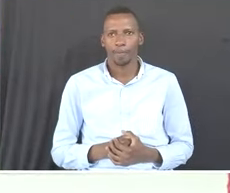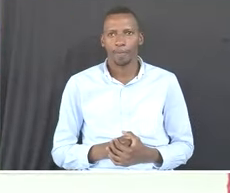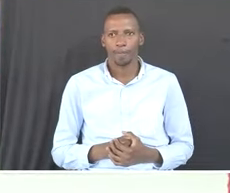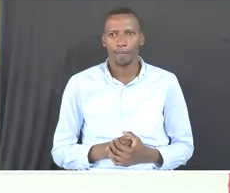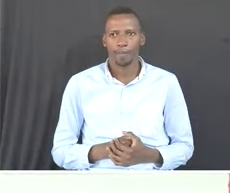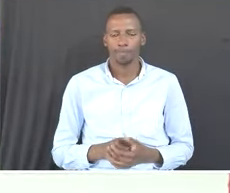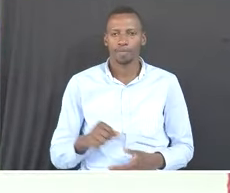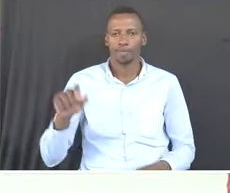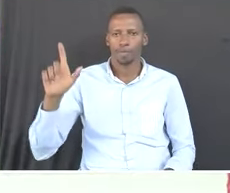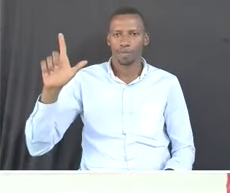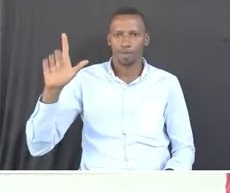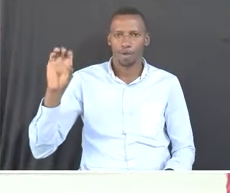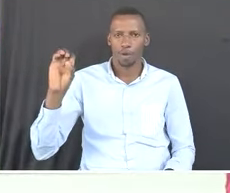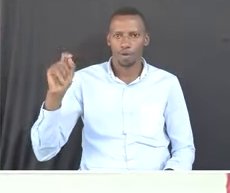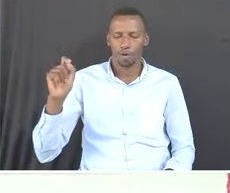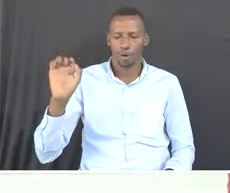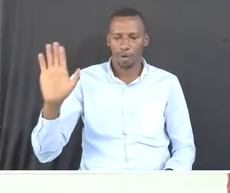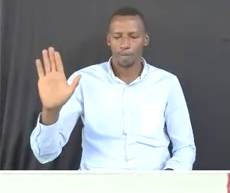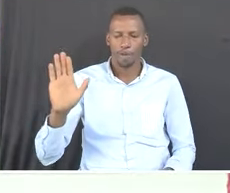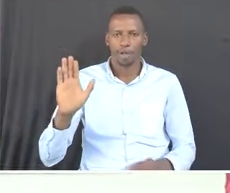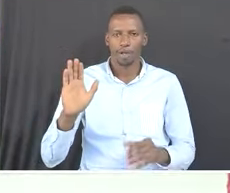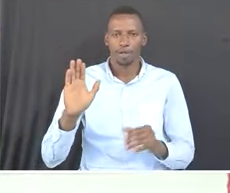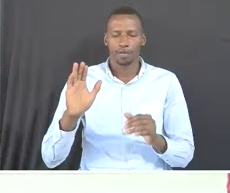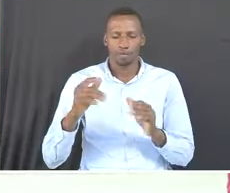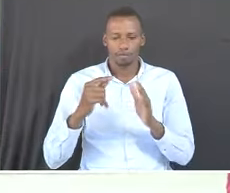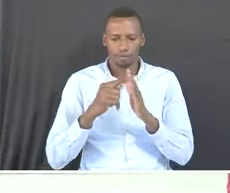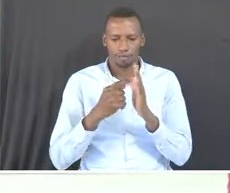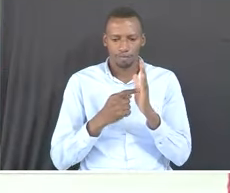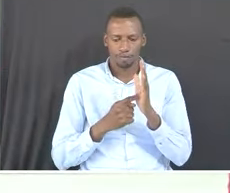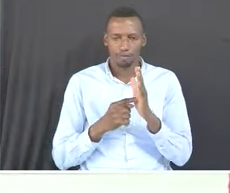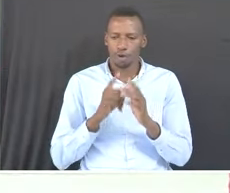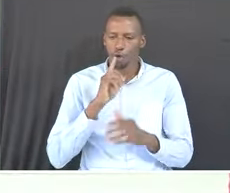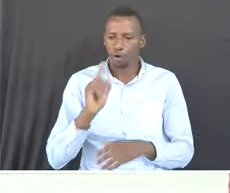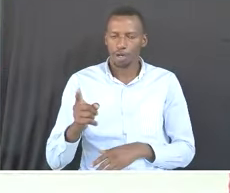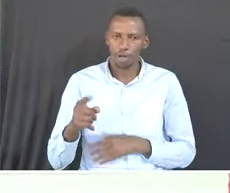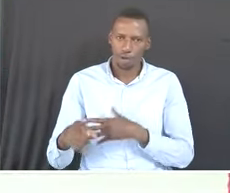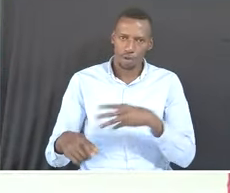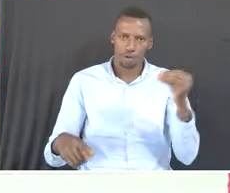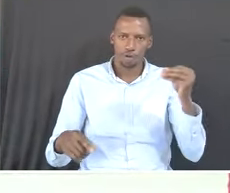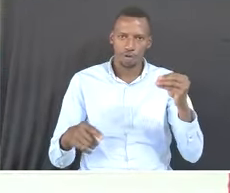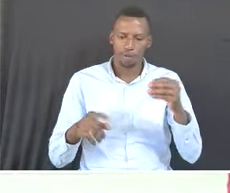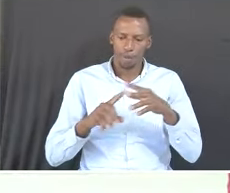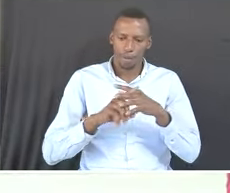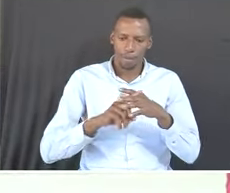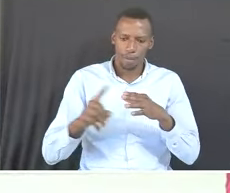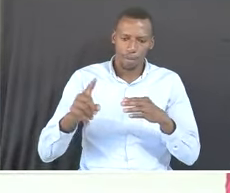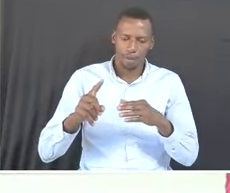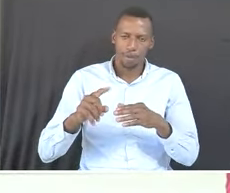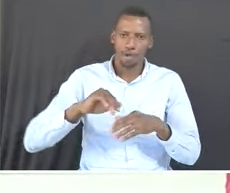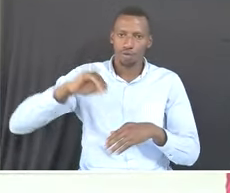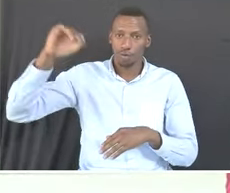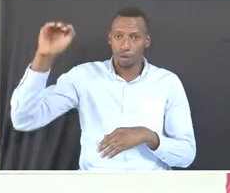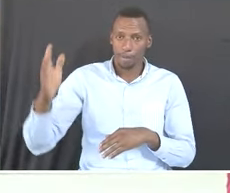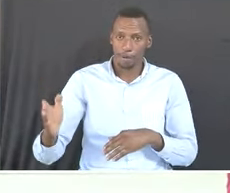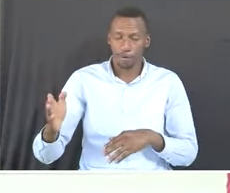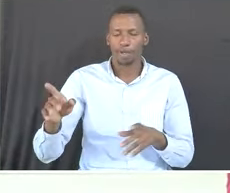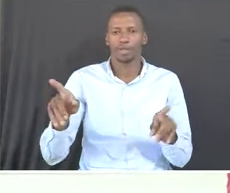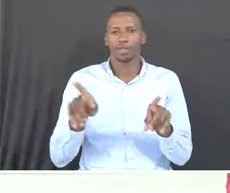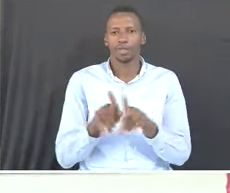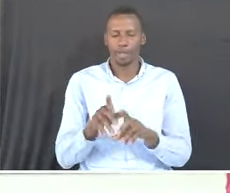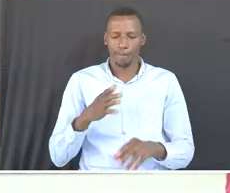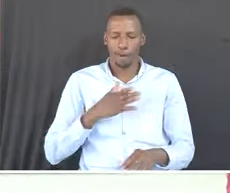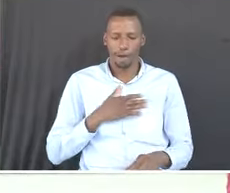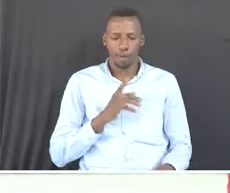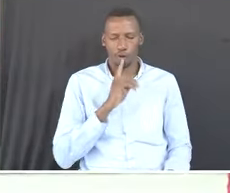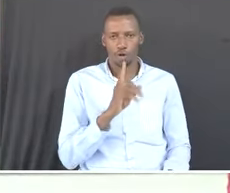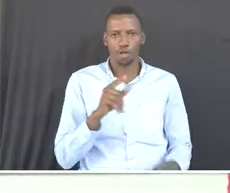Lot's instructions to escape to the mountains are our instructions today to escape